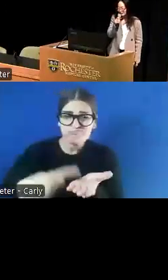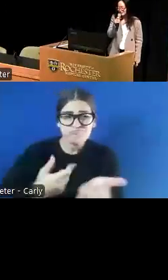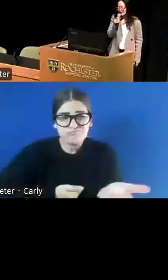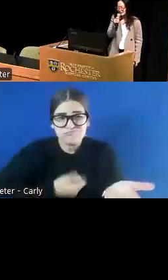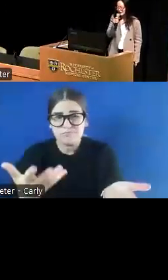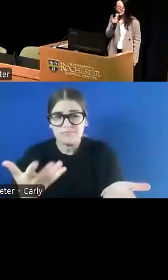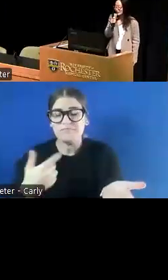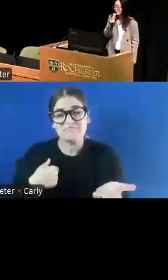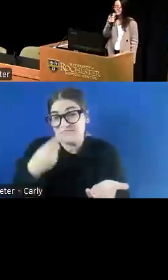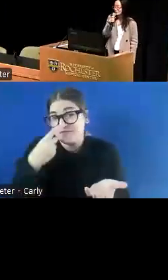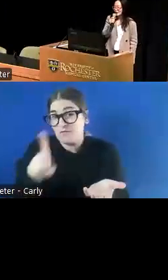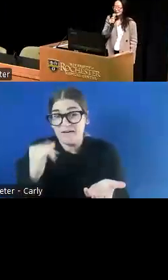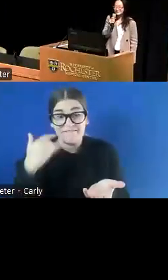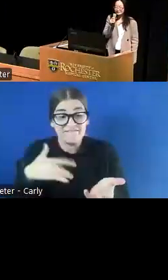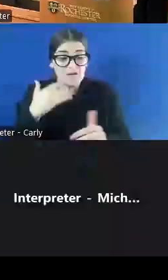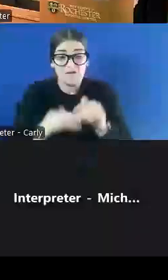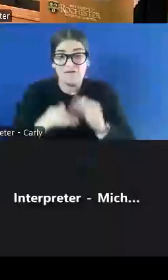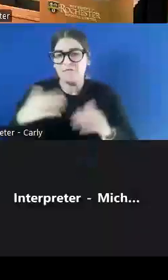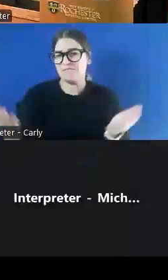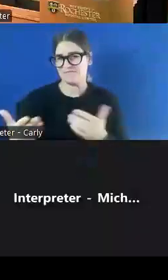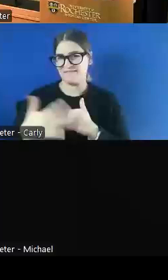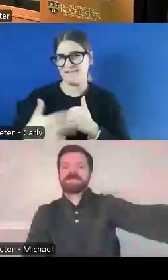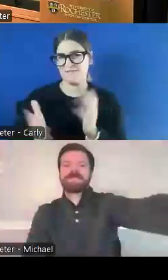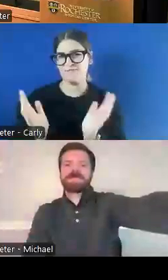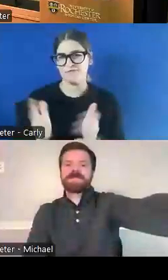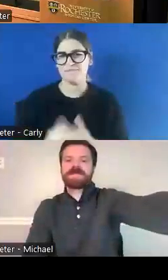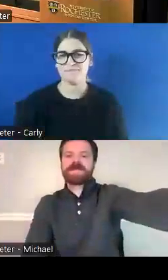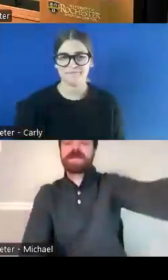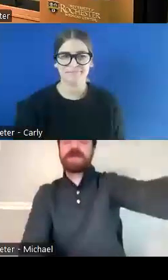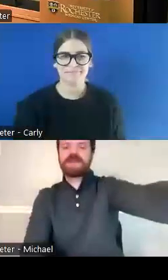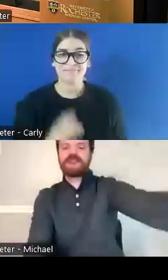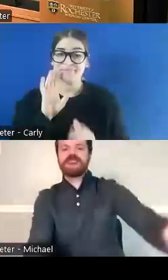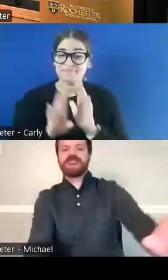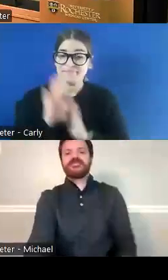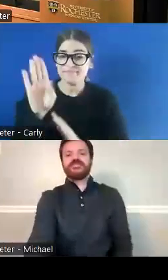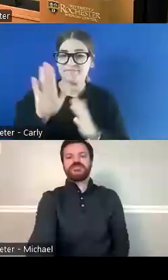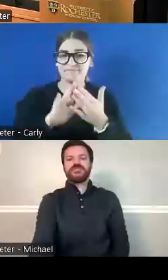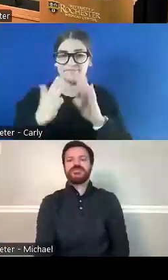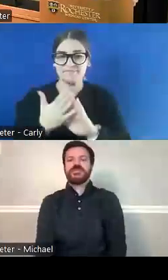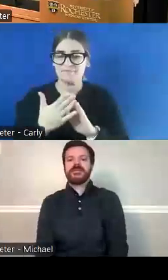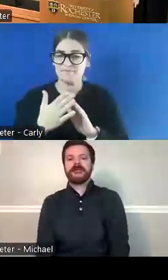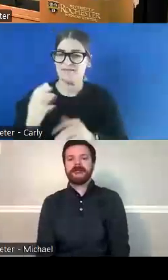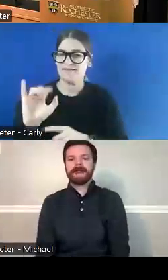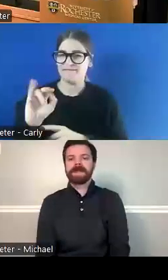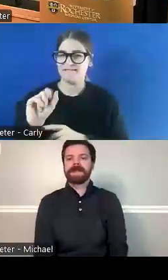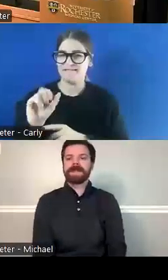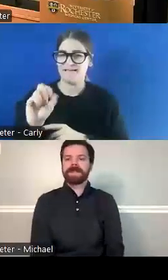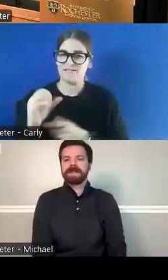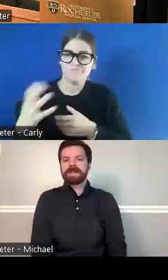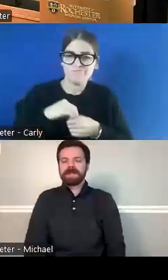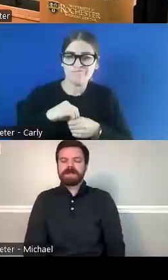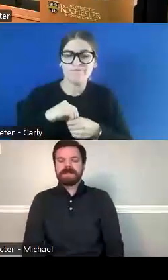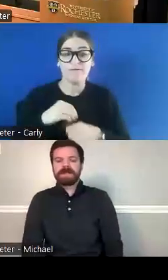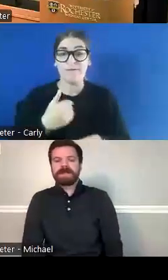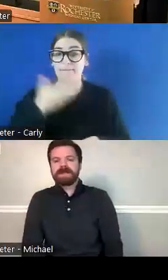the person if you feel comfortable to talk. For cultivating a community of insiders, I get the best referrals